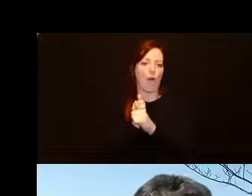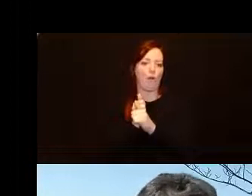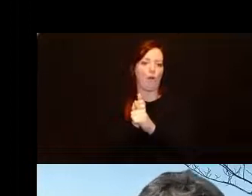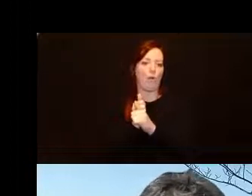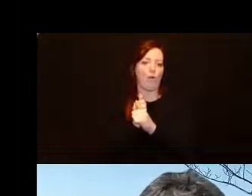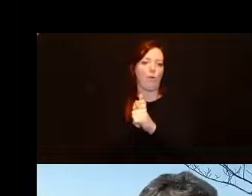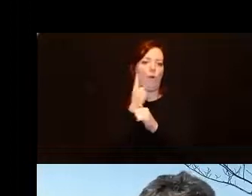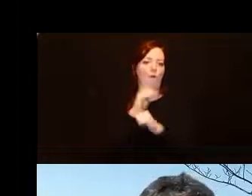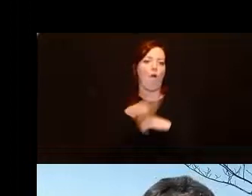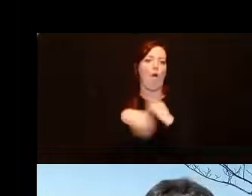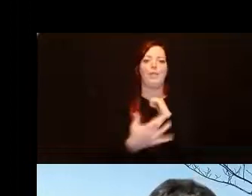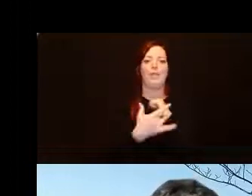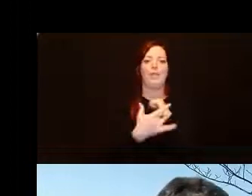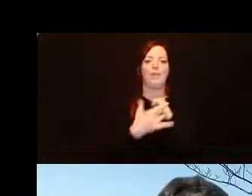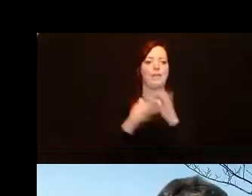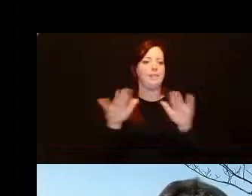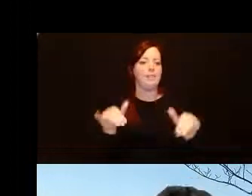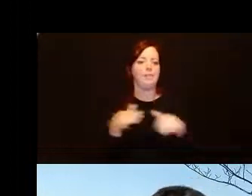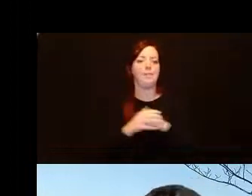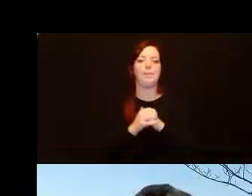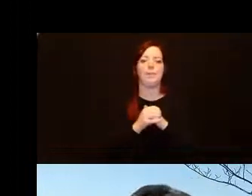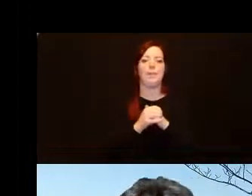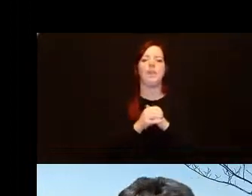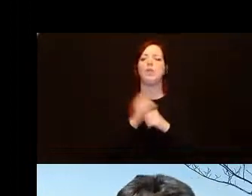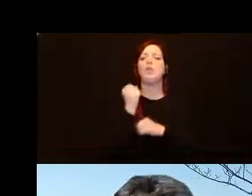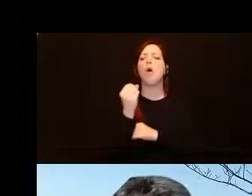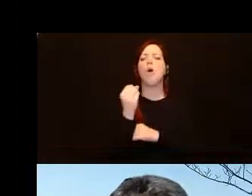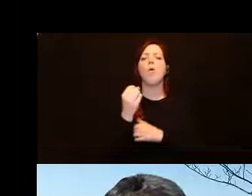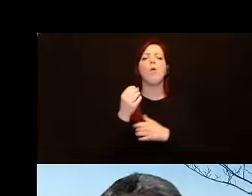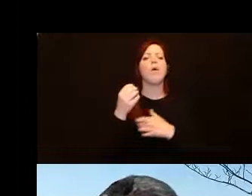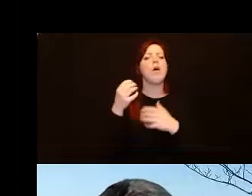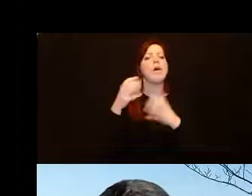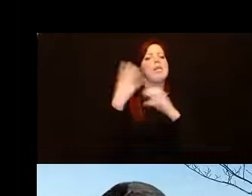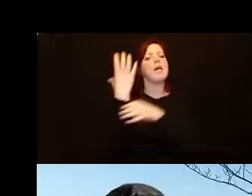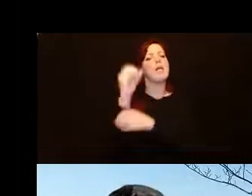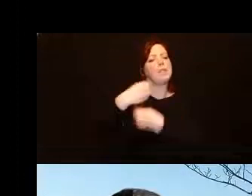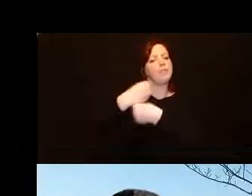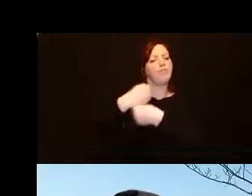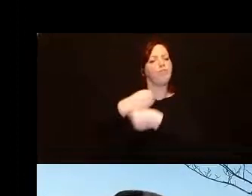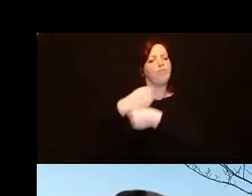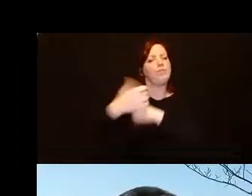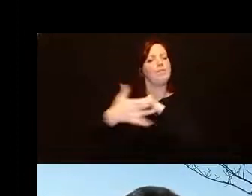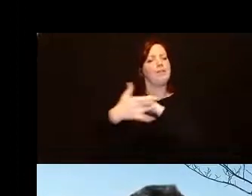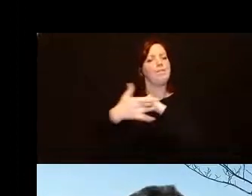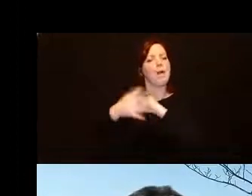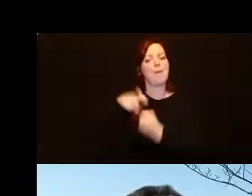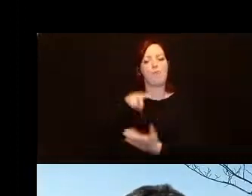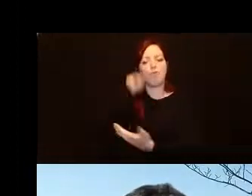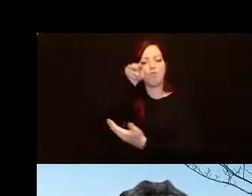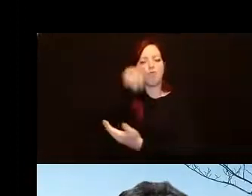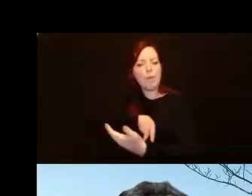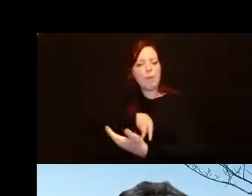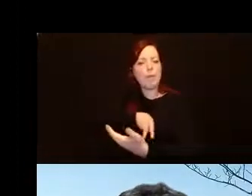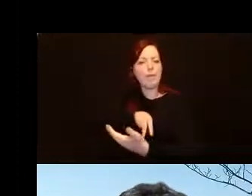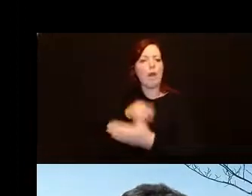are recommended to read this testing specification before they implement this safe listening